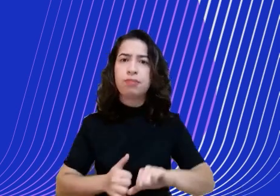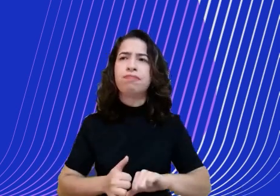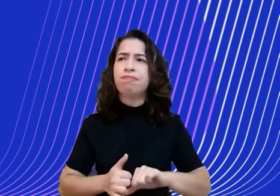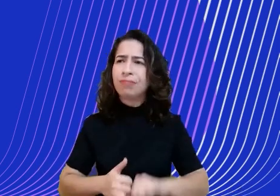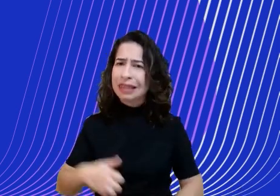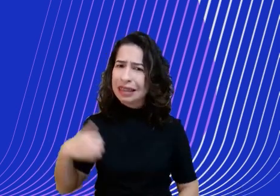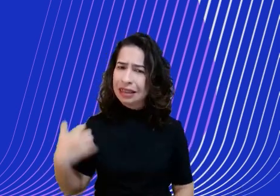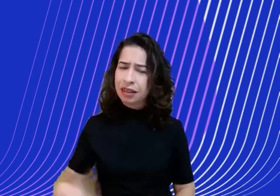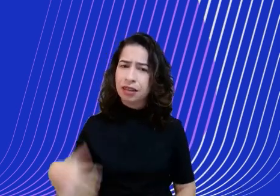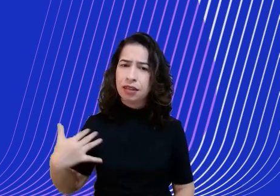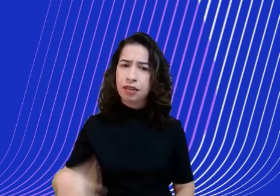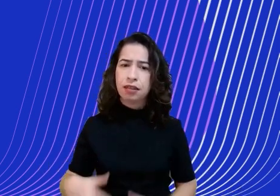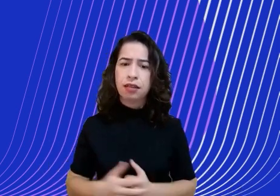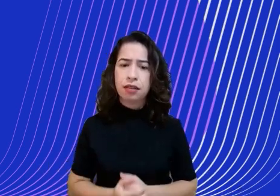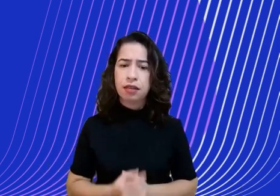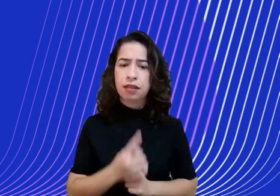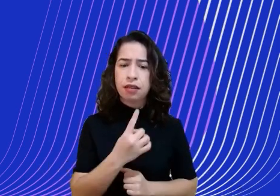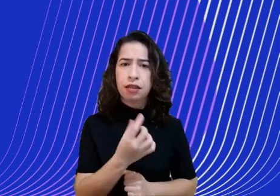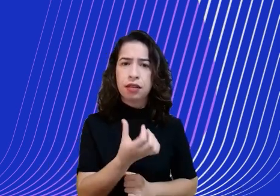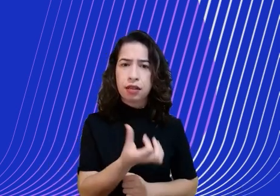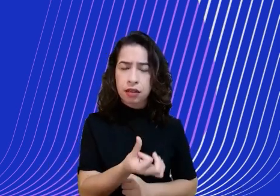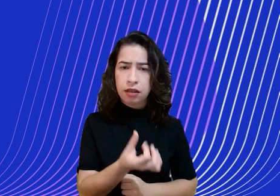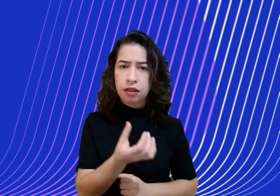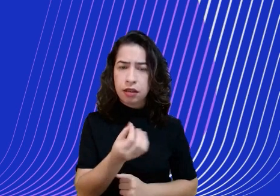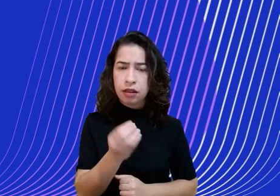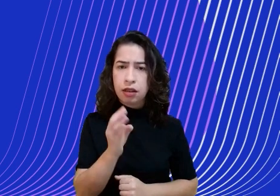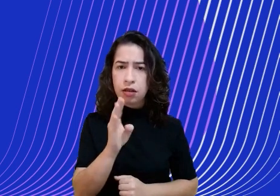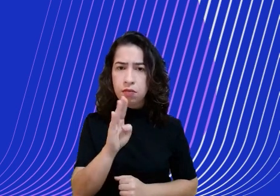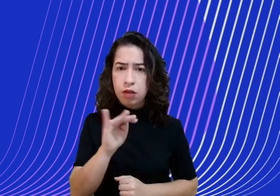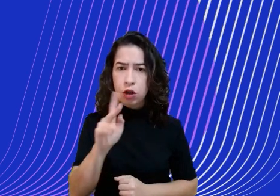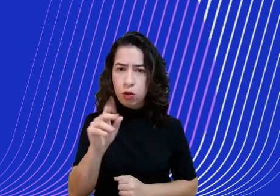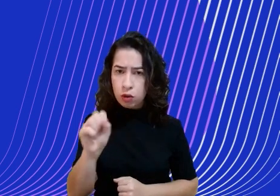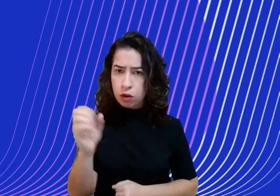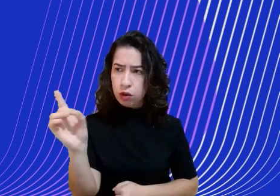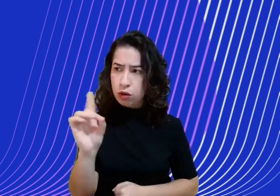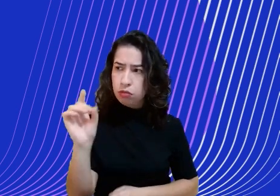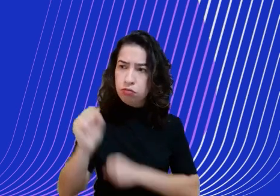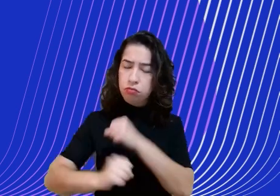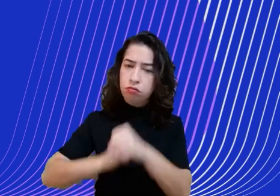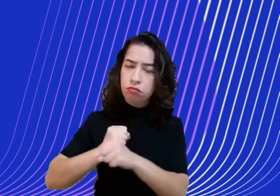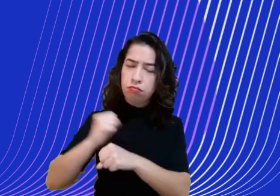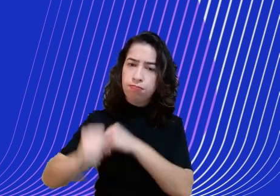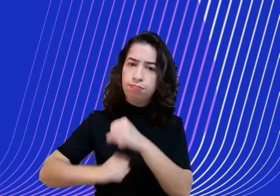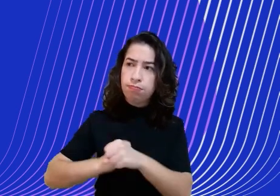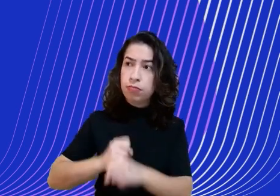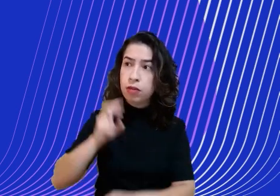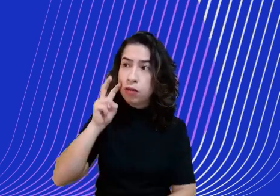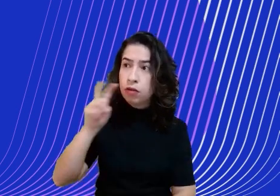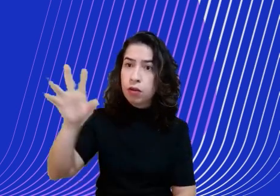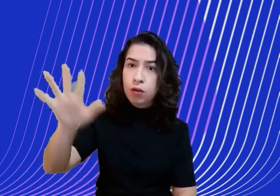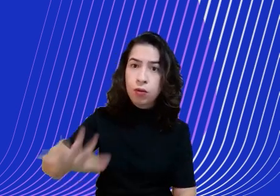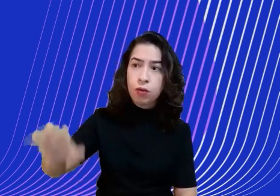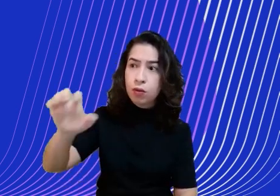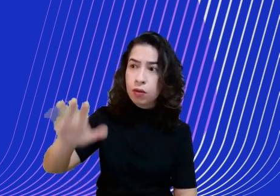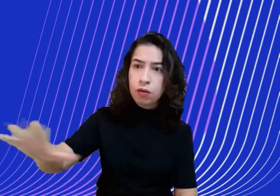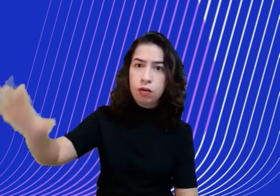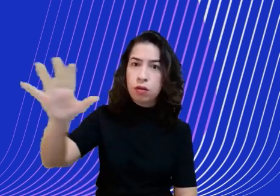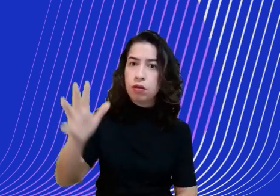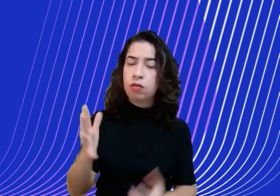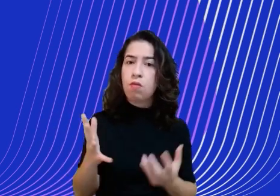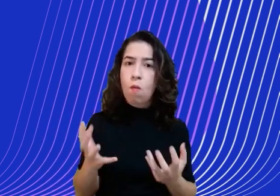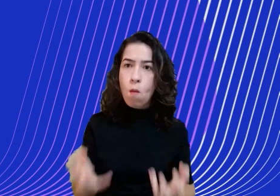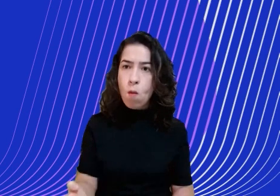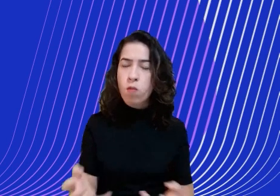lot. More than $160 billion per year. We are seeing now the Europe state with a